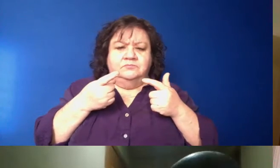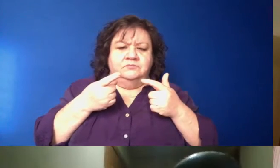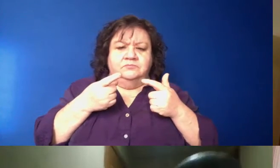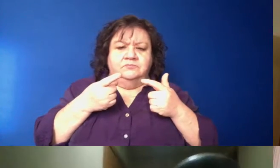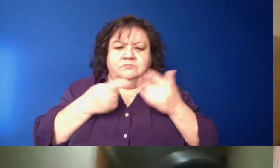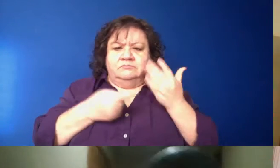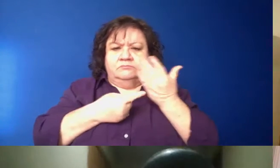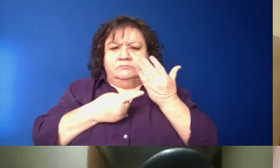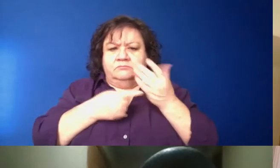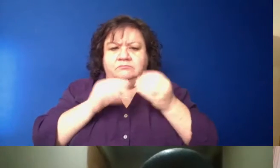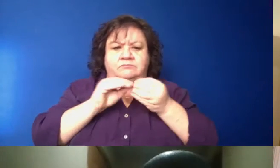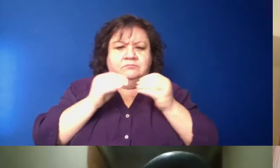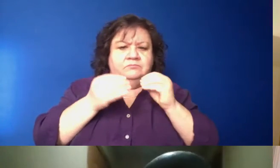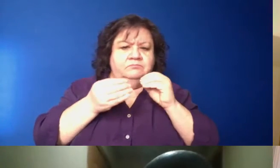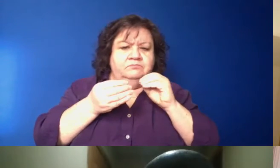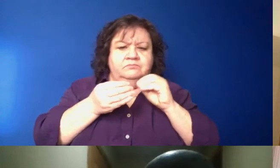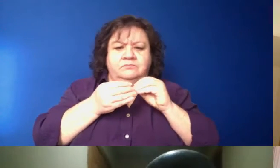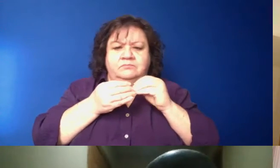ahead.